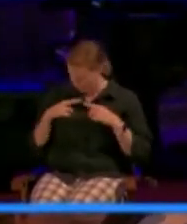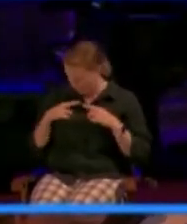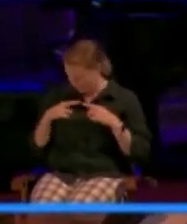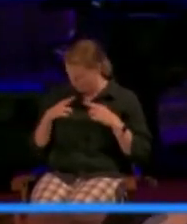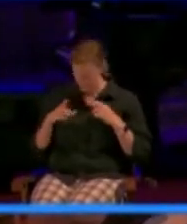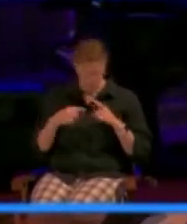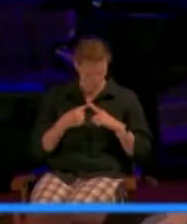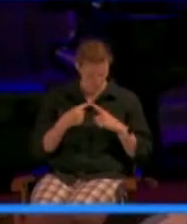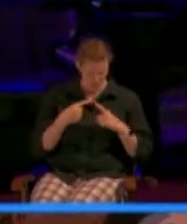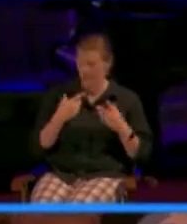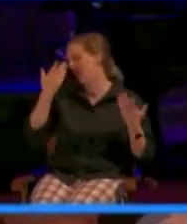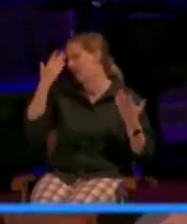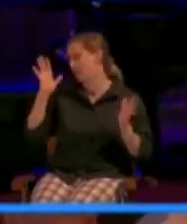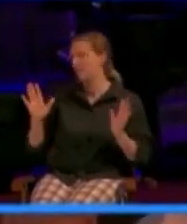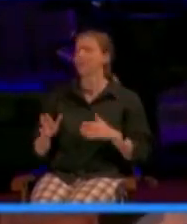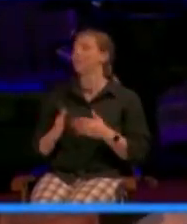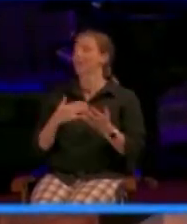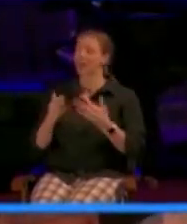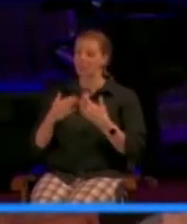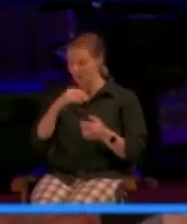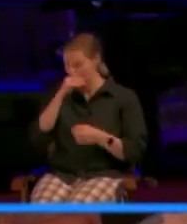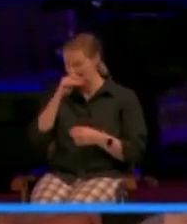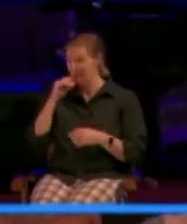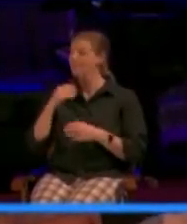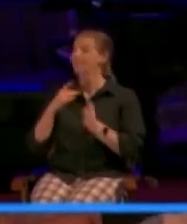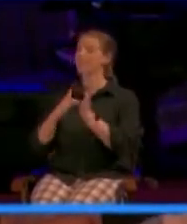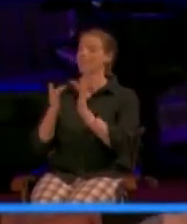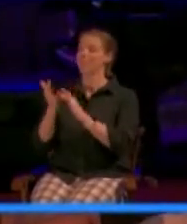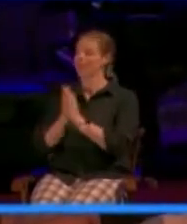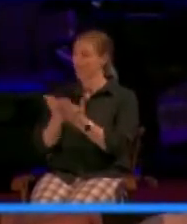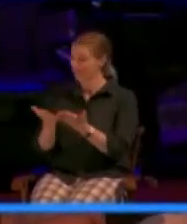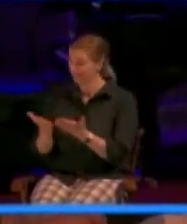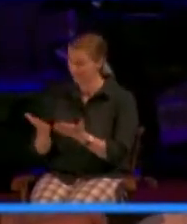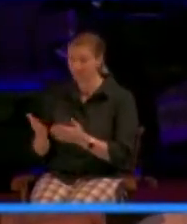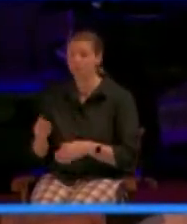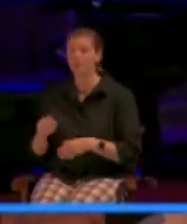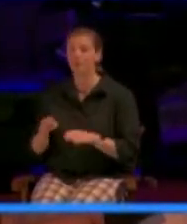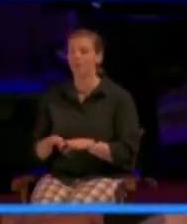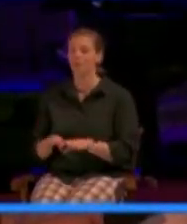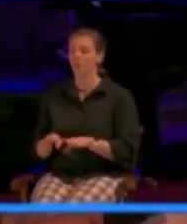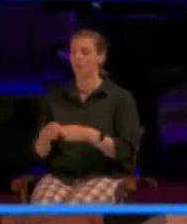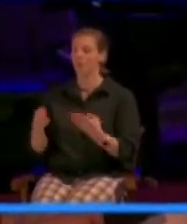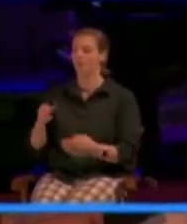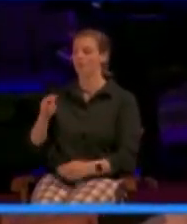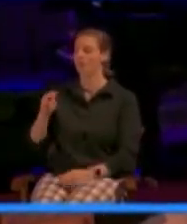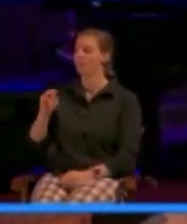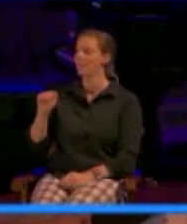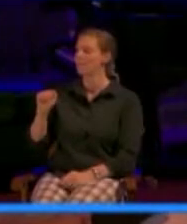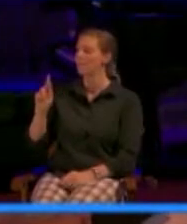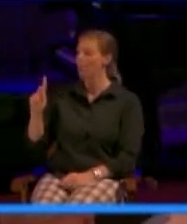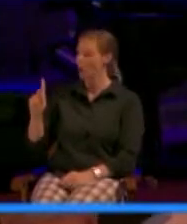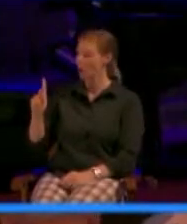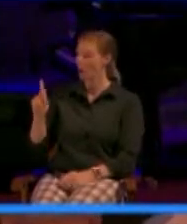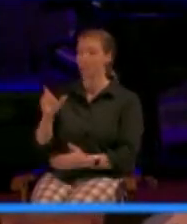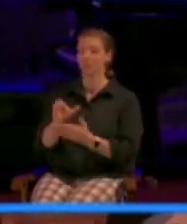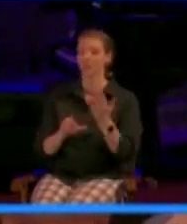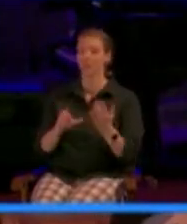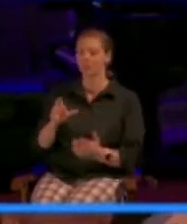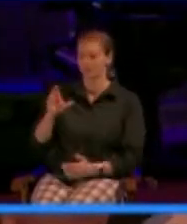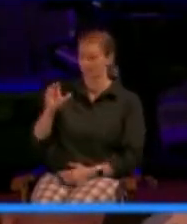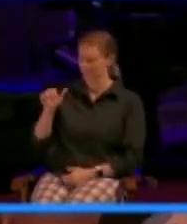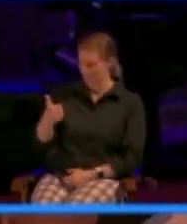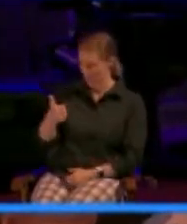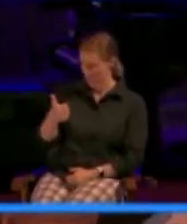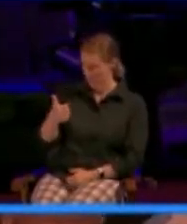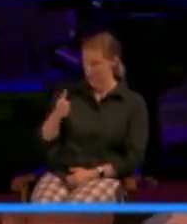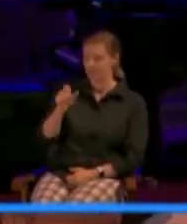If you have your Bibles, turn with me this morning to Mark chapter 10, and we're going to look at verses 17 through 22